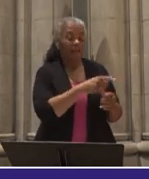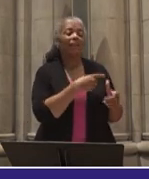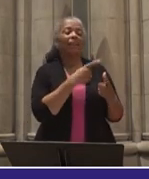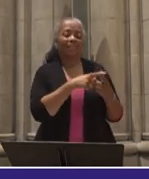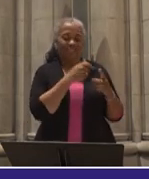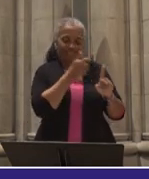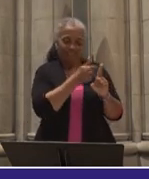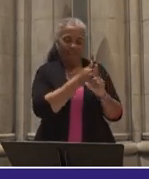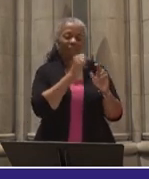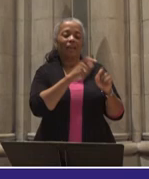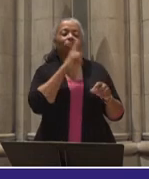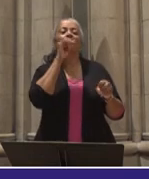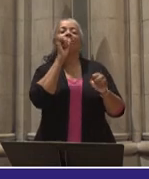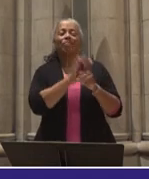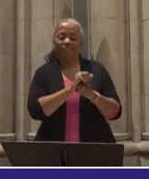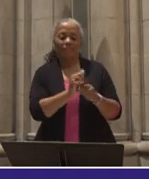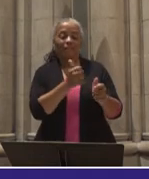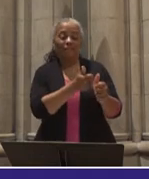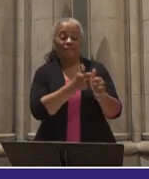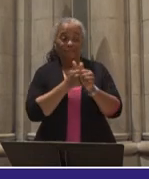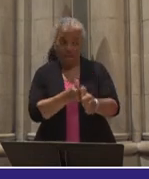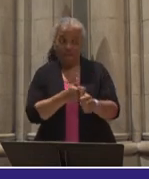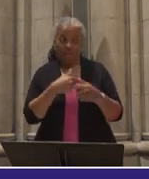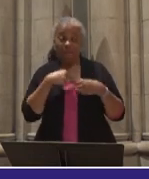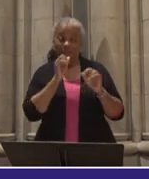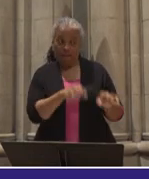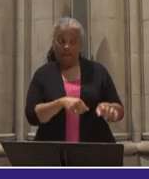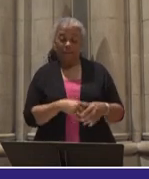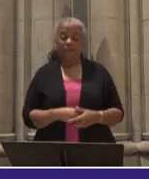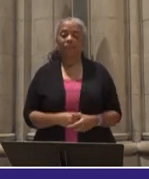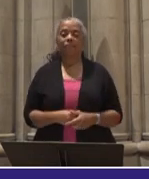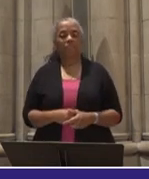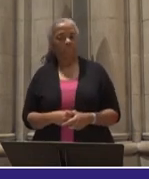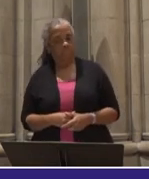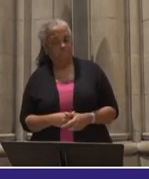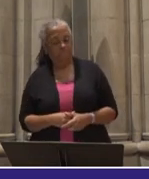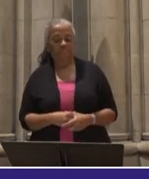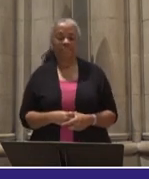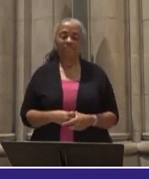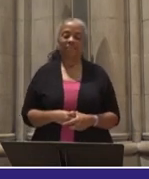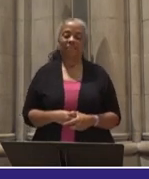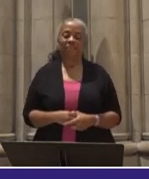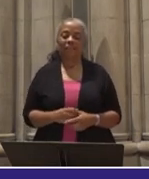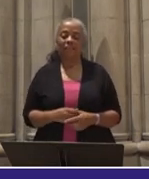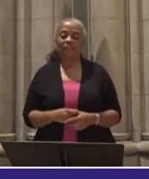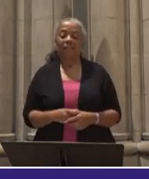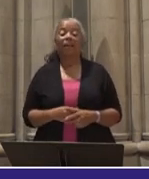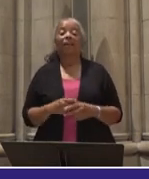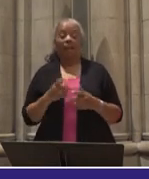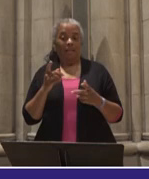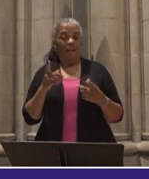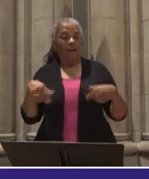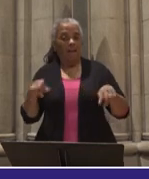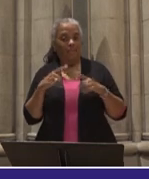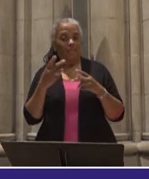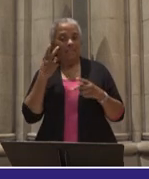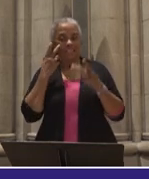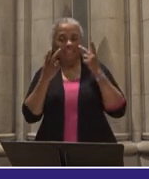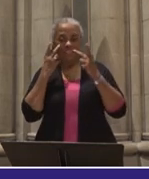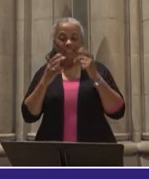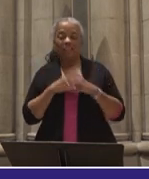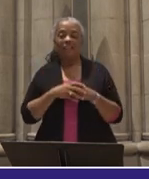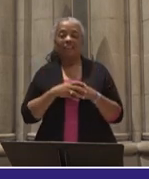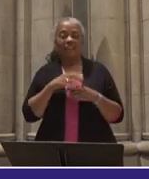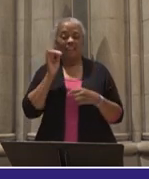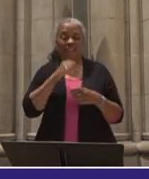then truly follow me. Now, it was, as we see, this giving